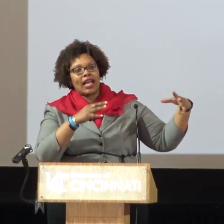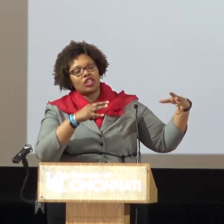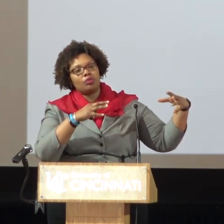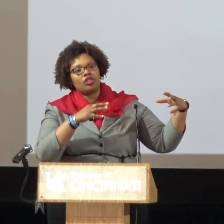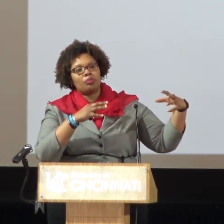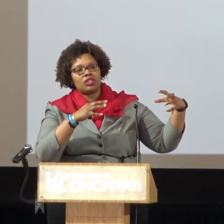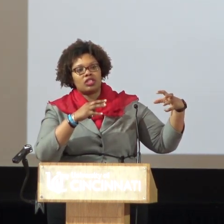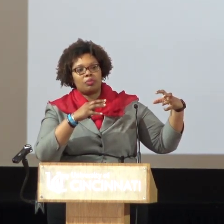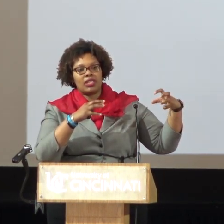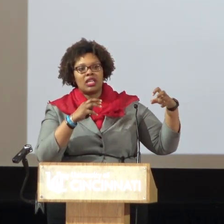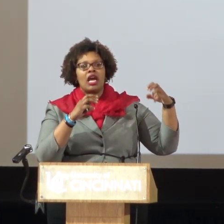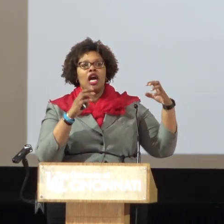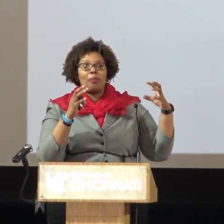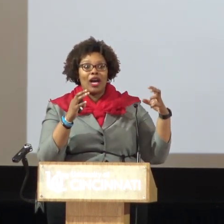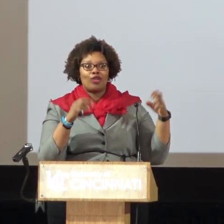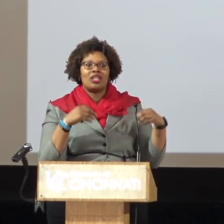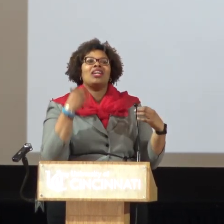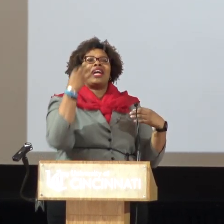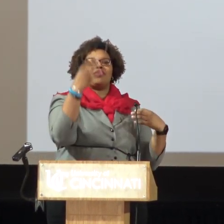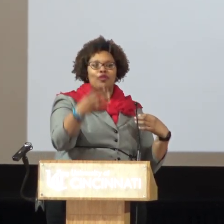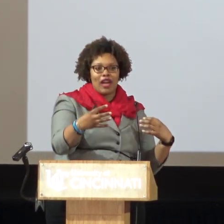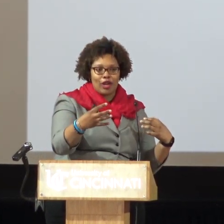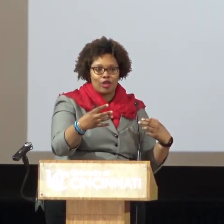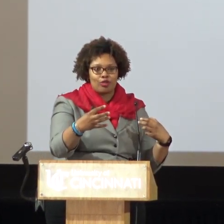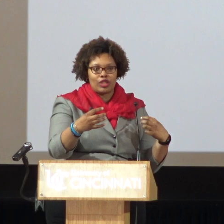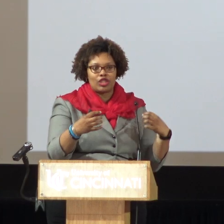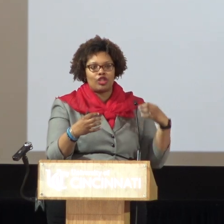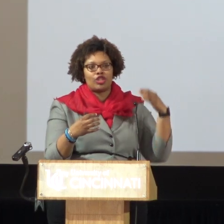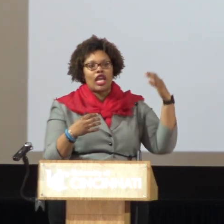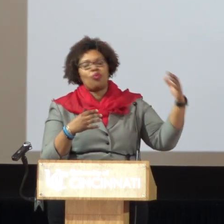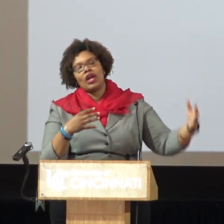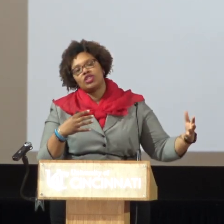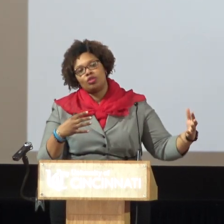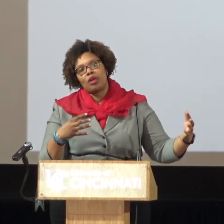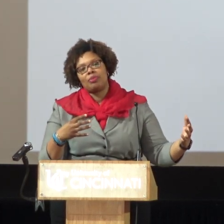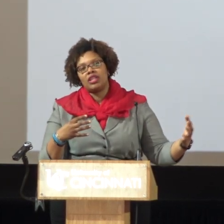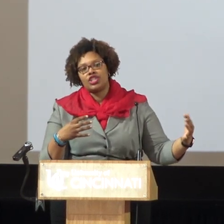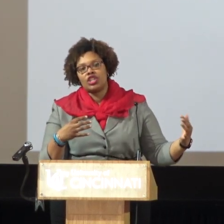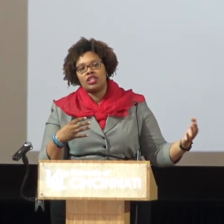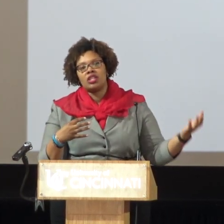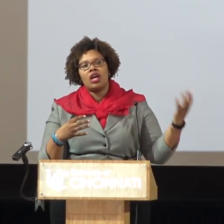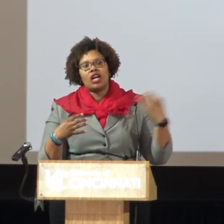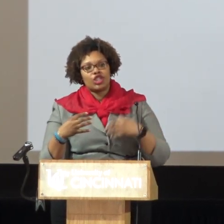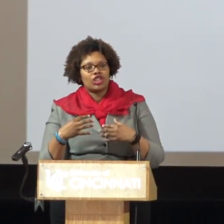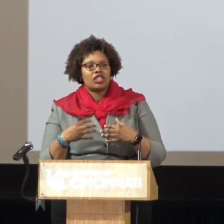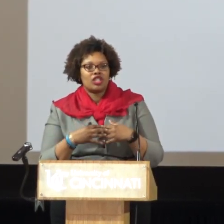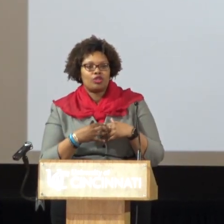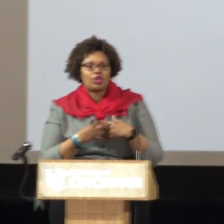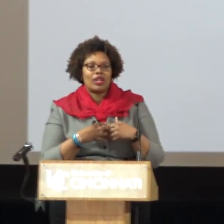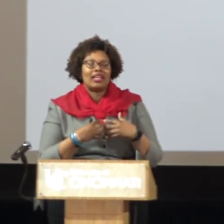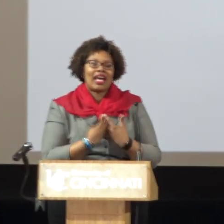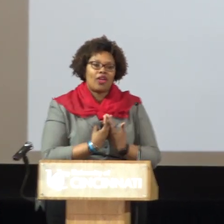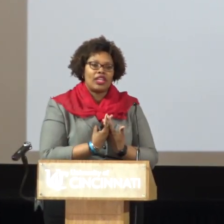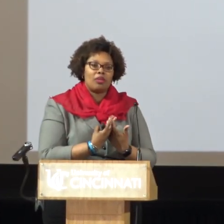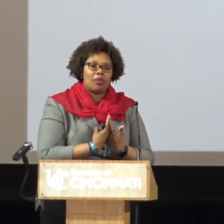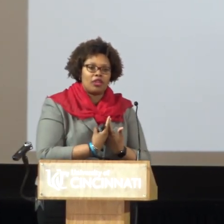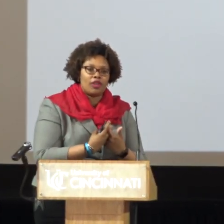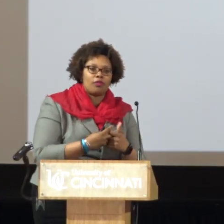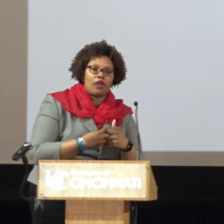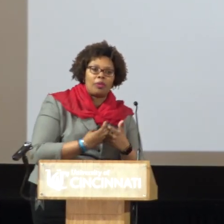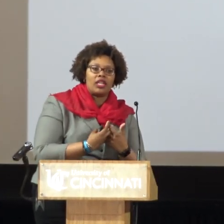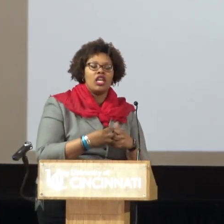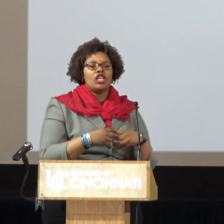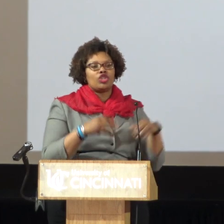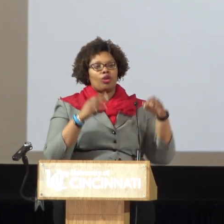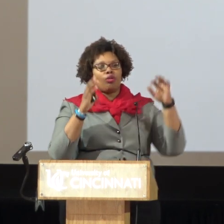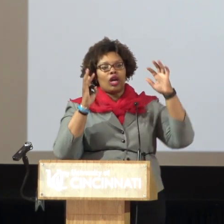board and community participants about kind of the value of research and why certain populations should consider joining and how they can benefit